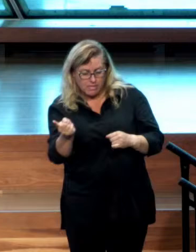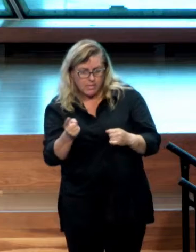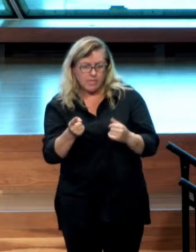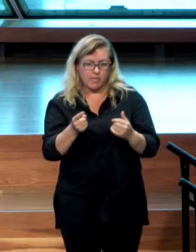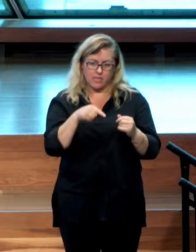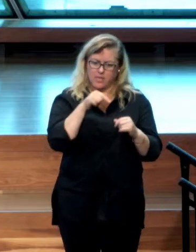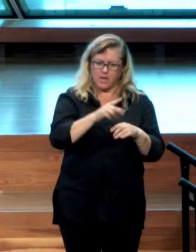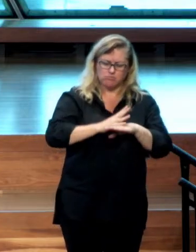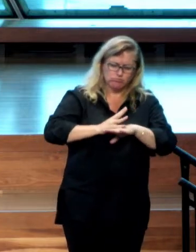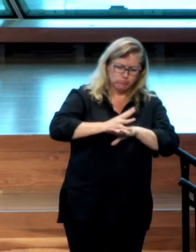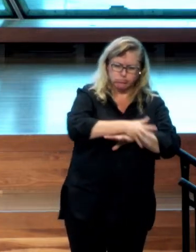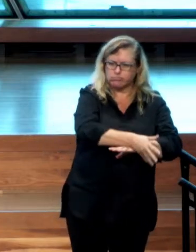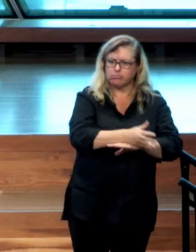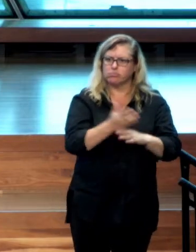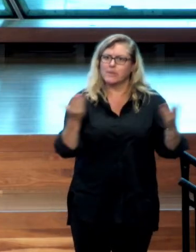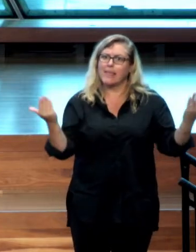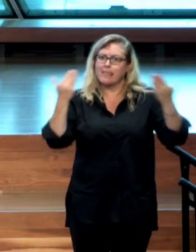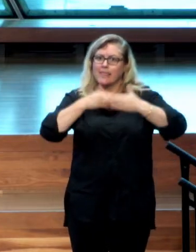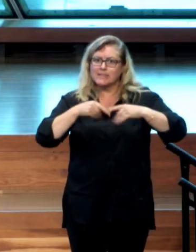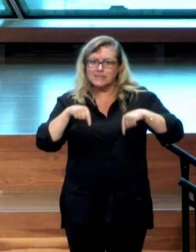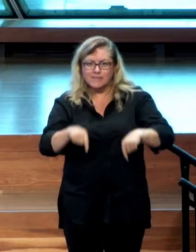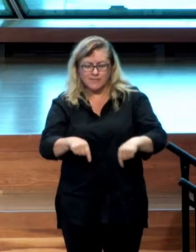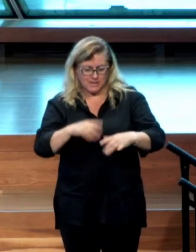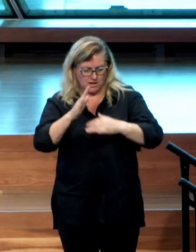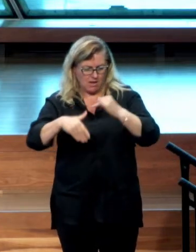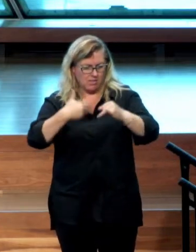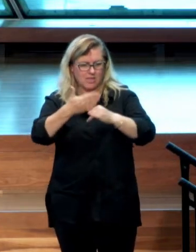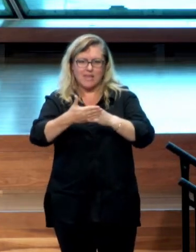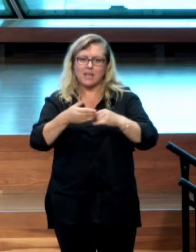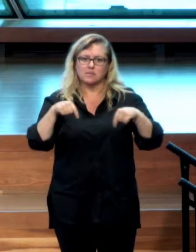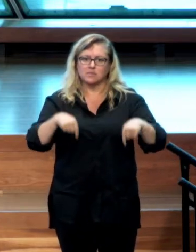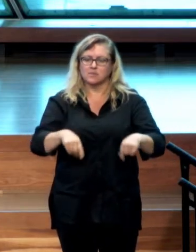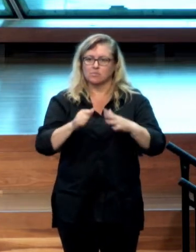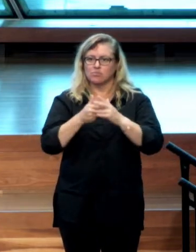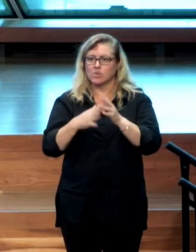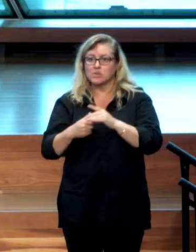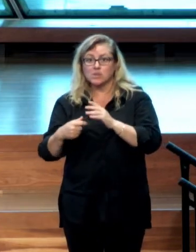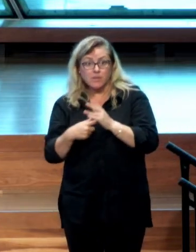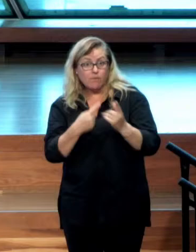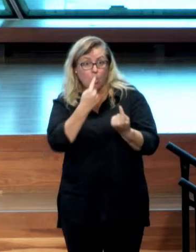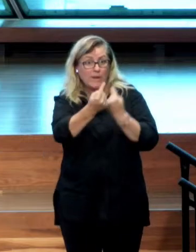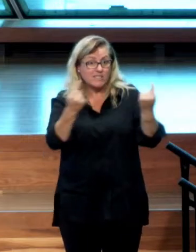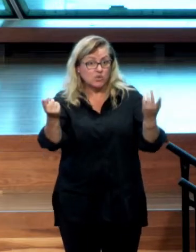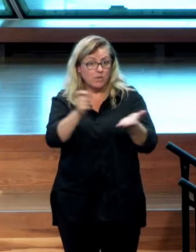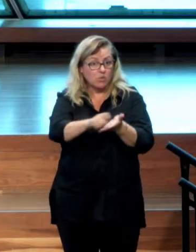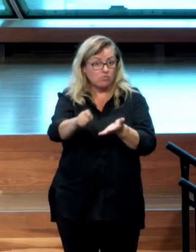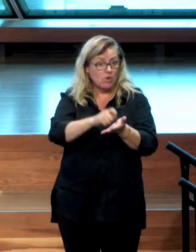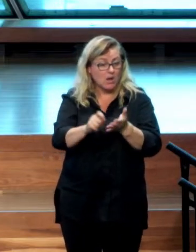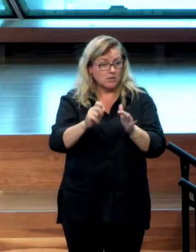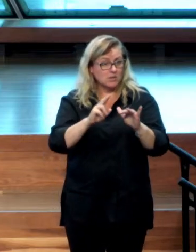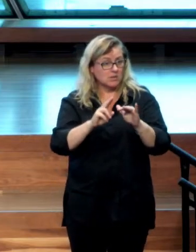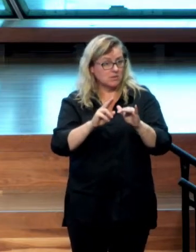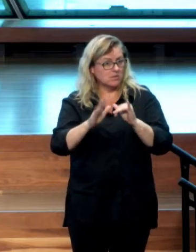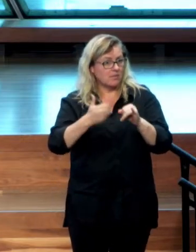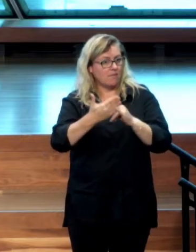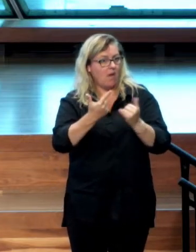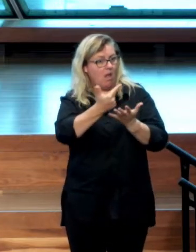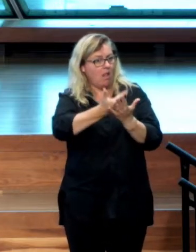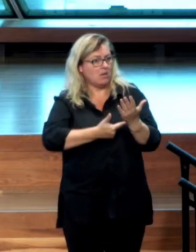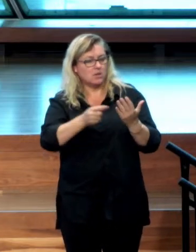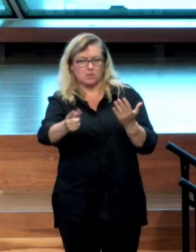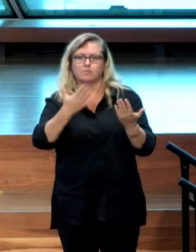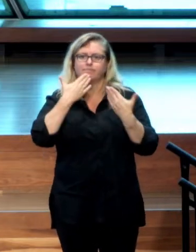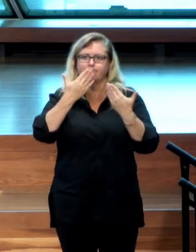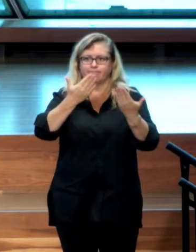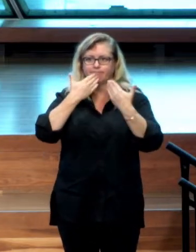us this evening and this final product. To each of the finalists, thank you for your hard work and for bringing inspiration and new perspectives